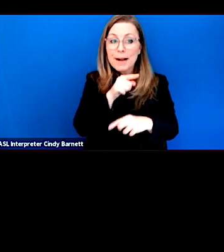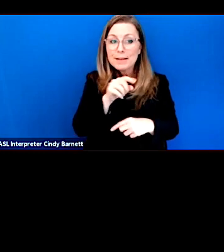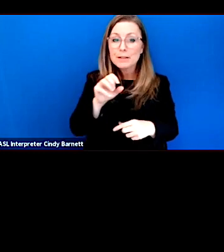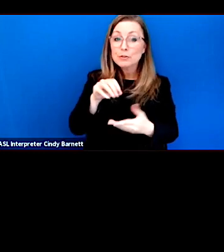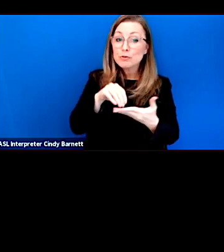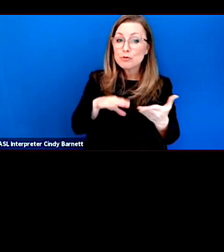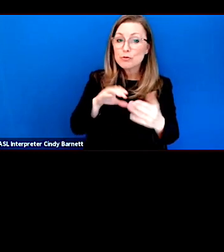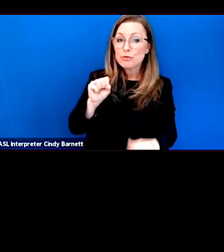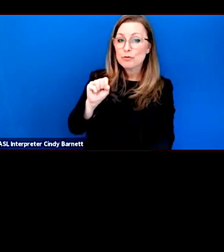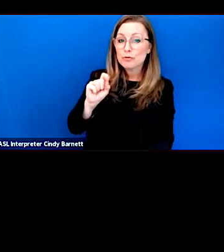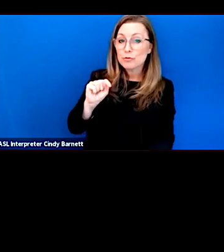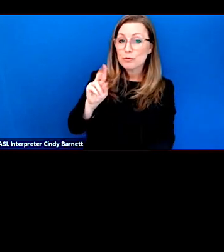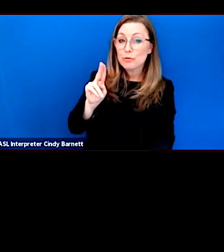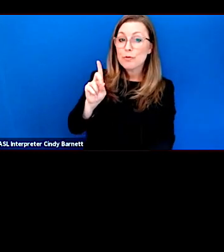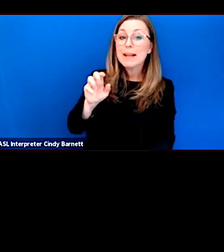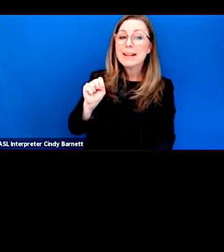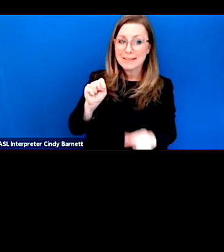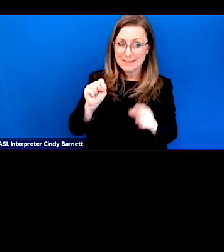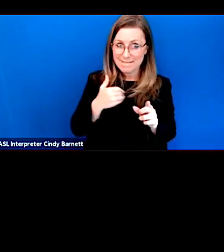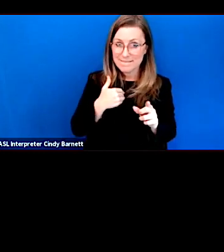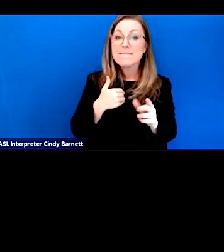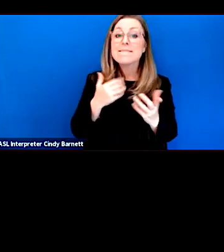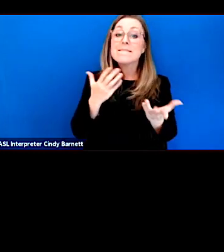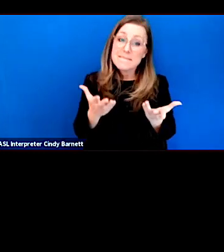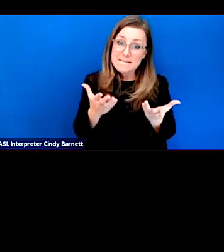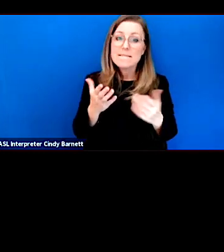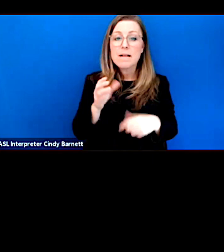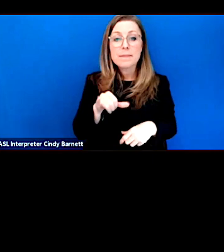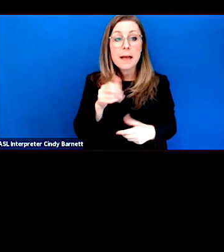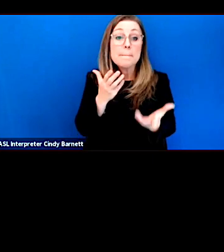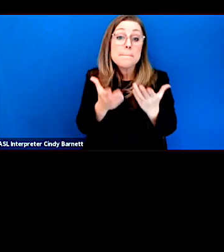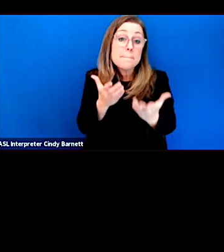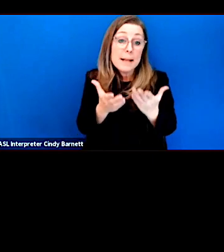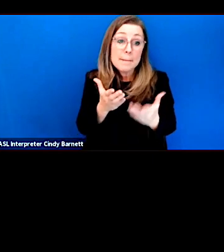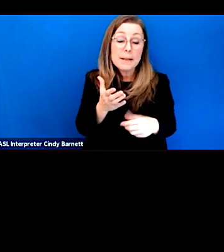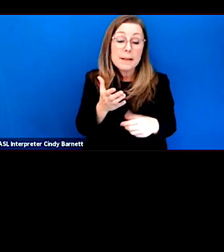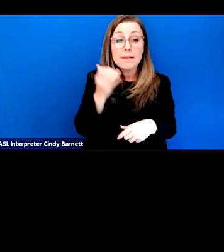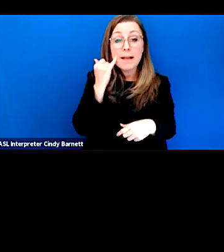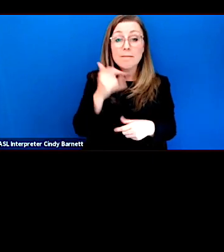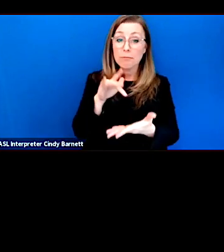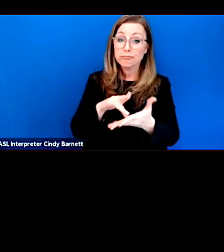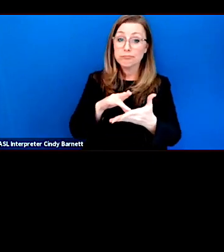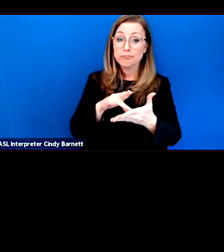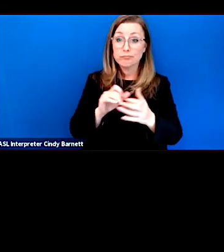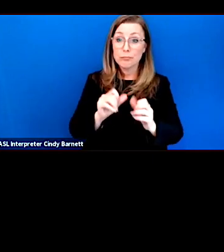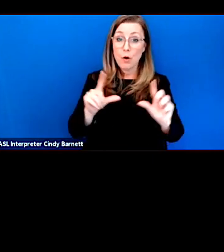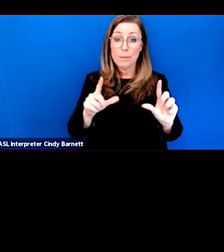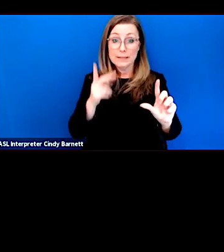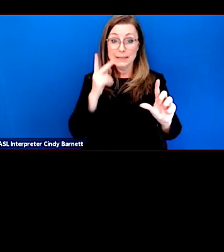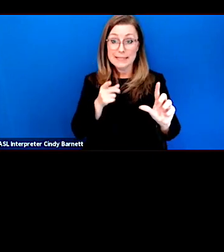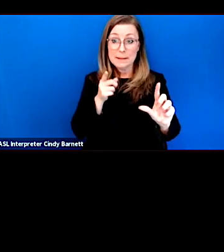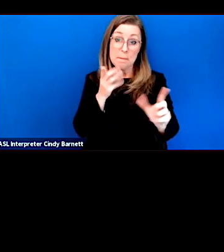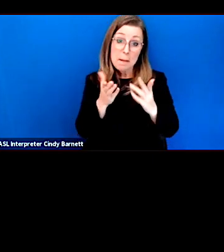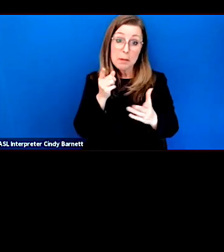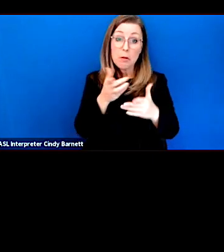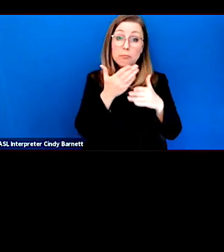filters. If I go into the piece and I see that they disaggregate by gender, if their data or their